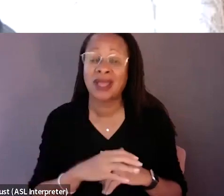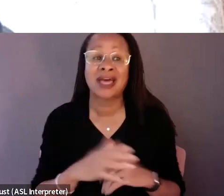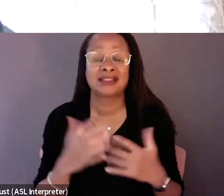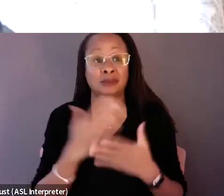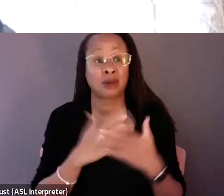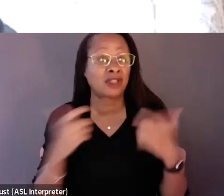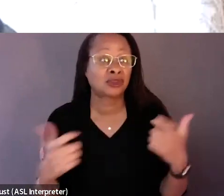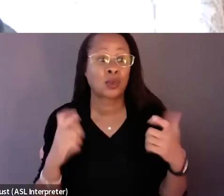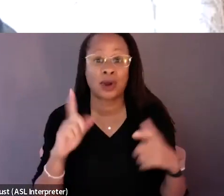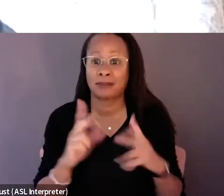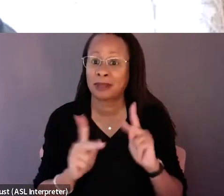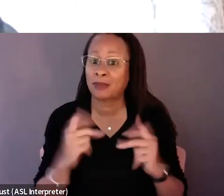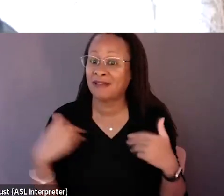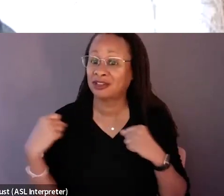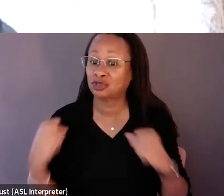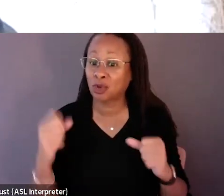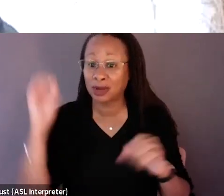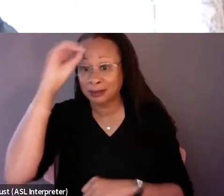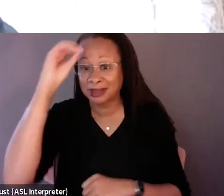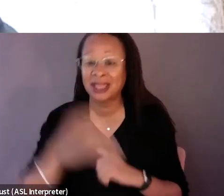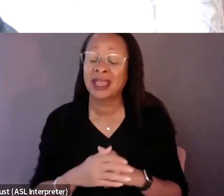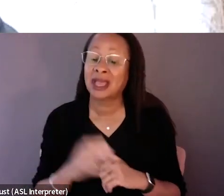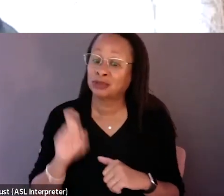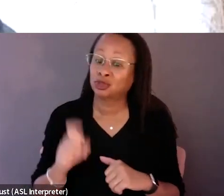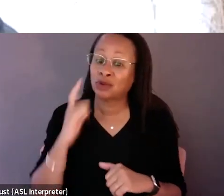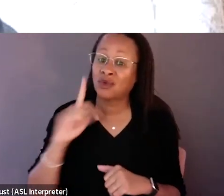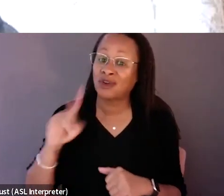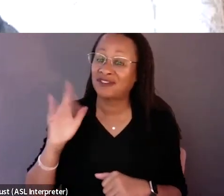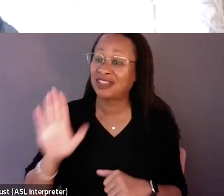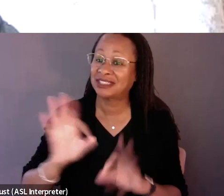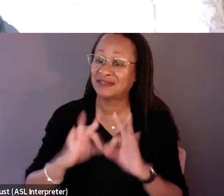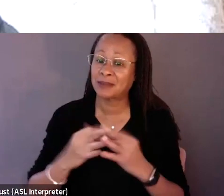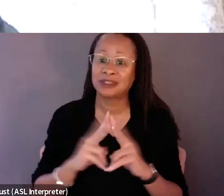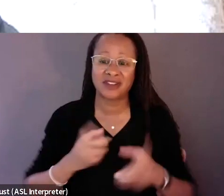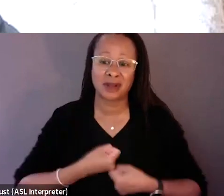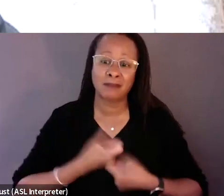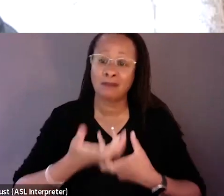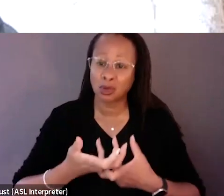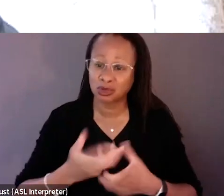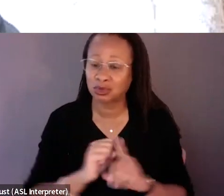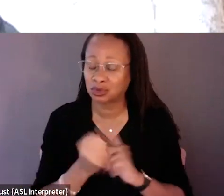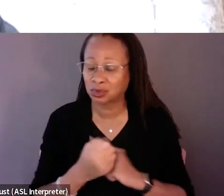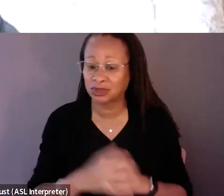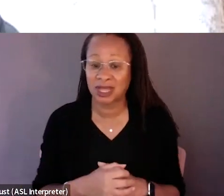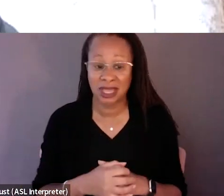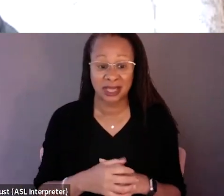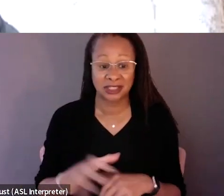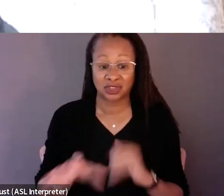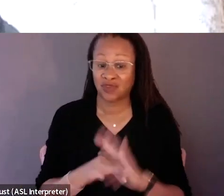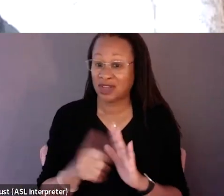opinions. And for Phi's family, I'm sure it's very emotional. Did you find anyone who was hesitant to talk about